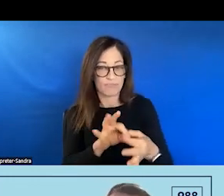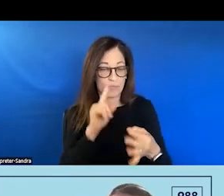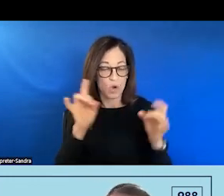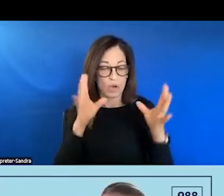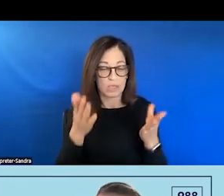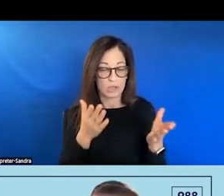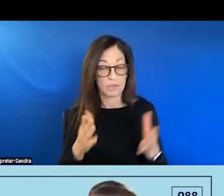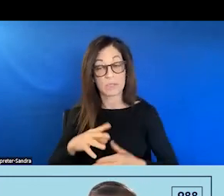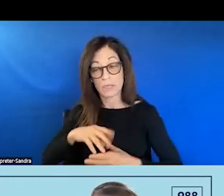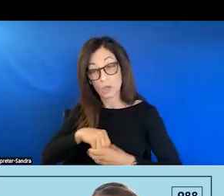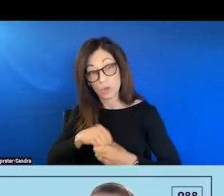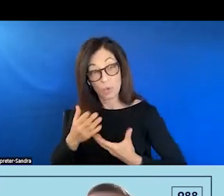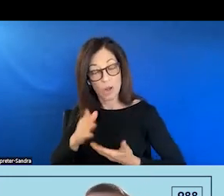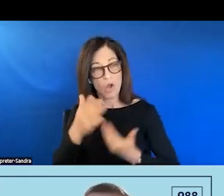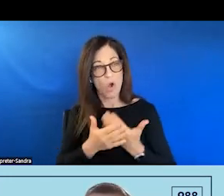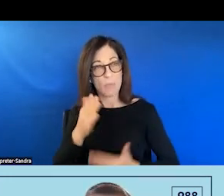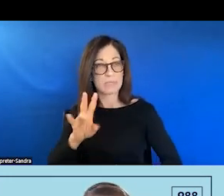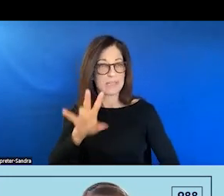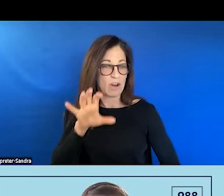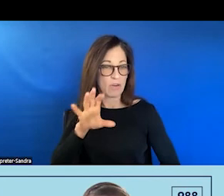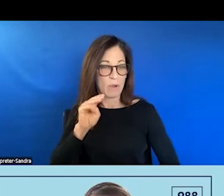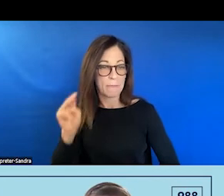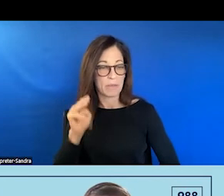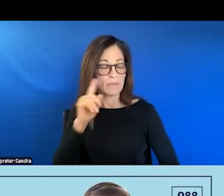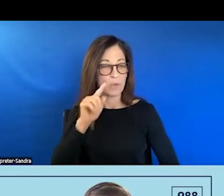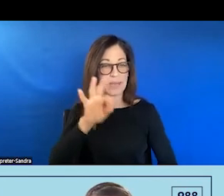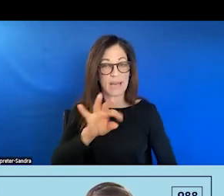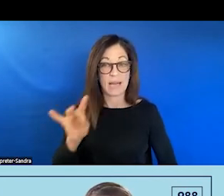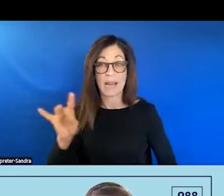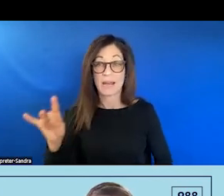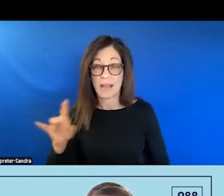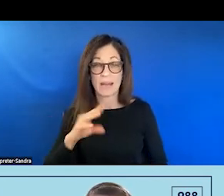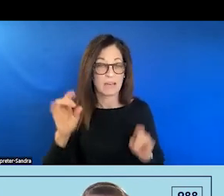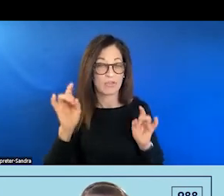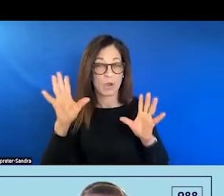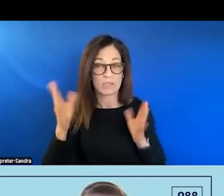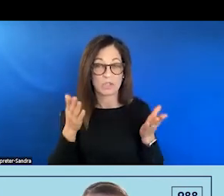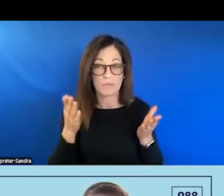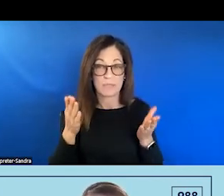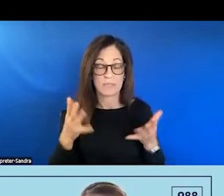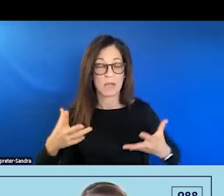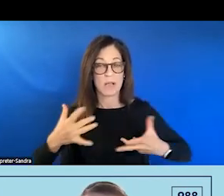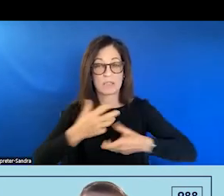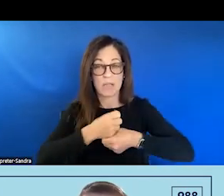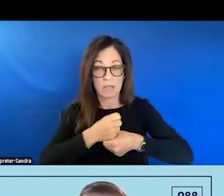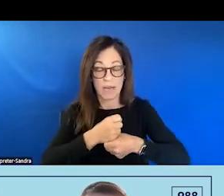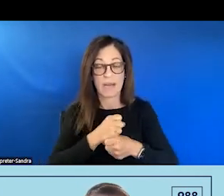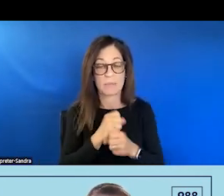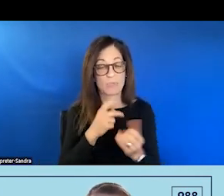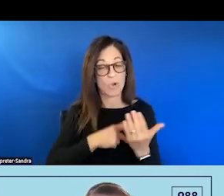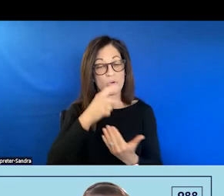including nearly $700 million for the 988 in crisis services consolidated